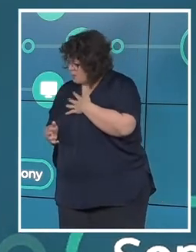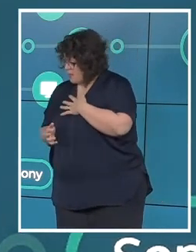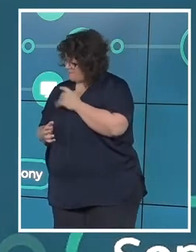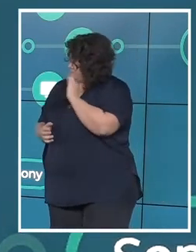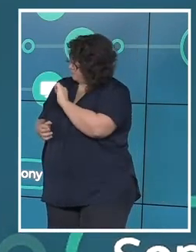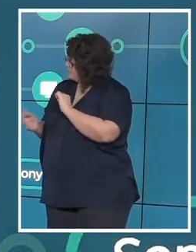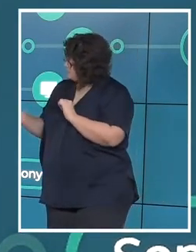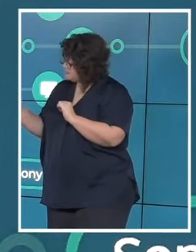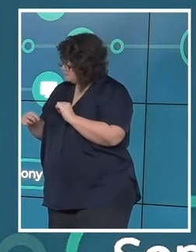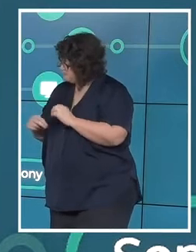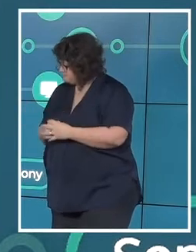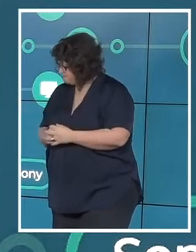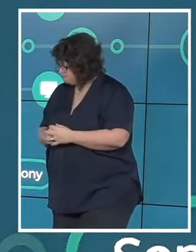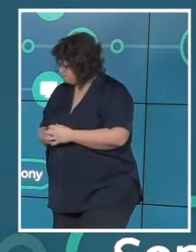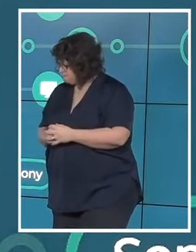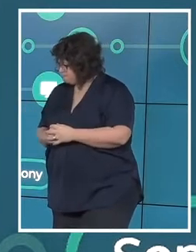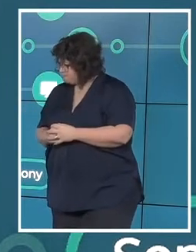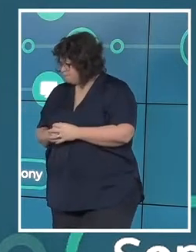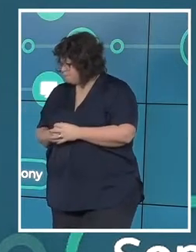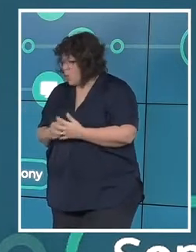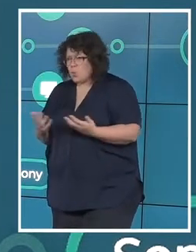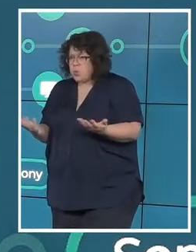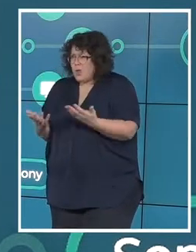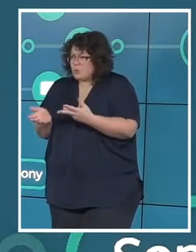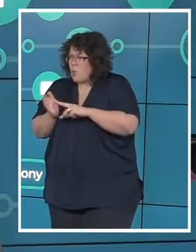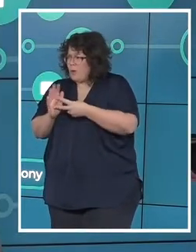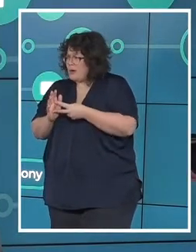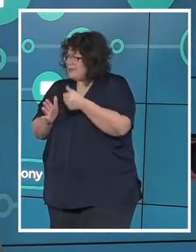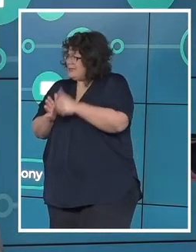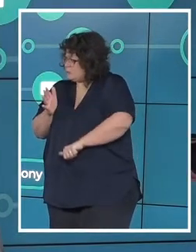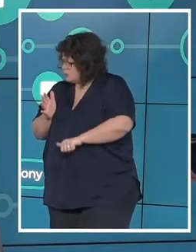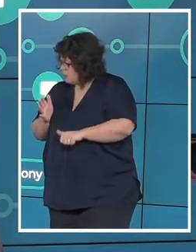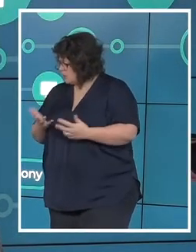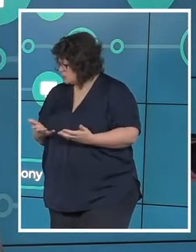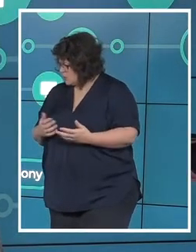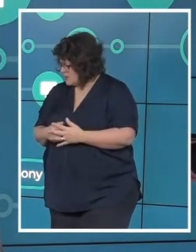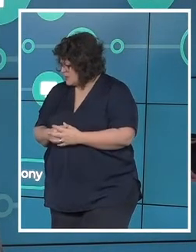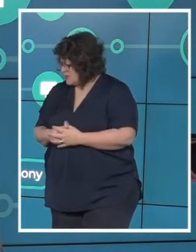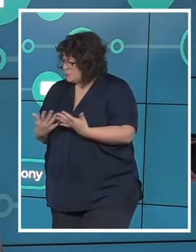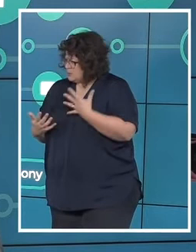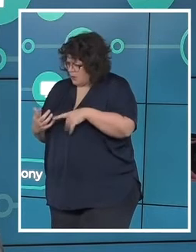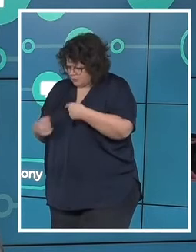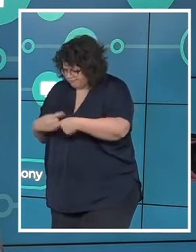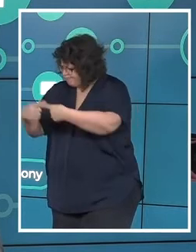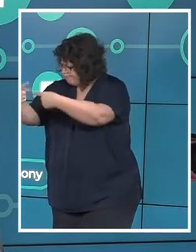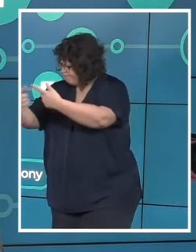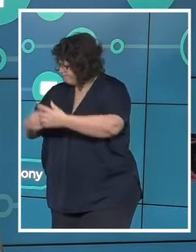to start? In order to get the ball rolling, what do we have to be doing today if we haven't done it already?